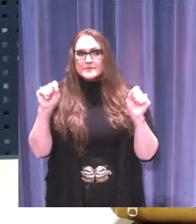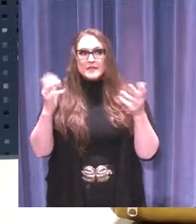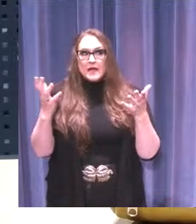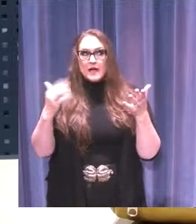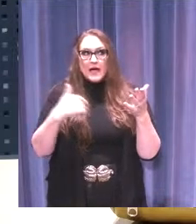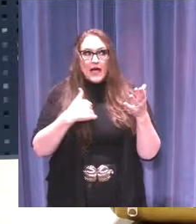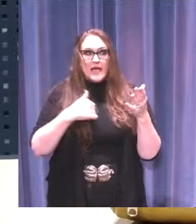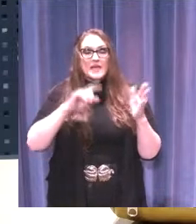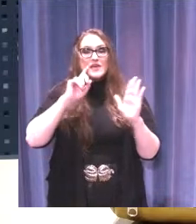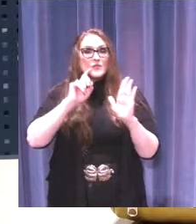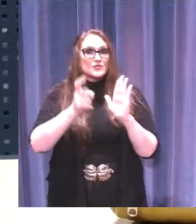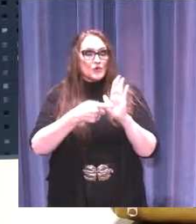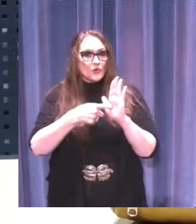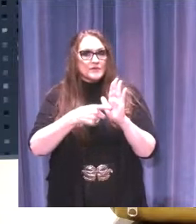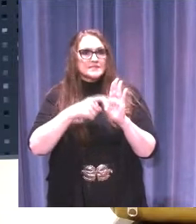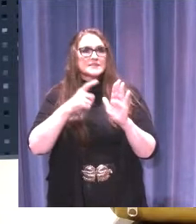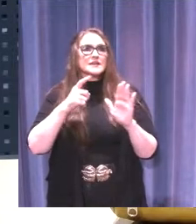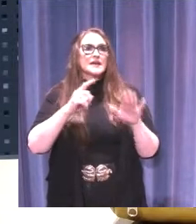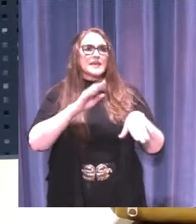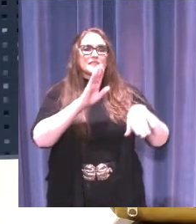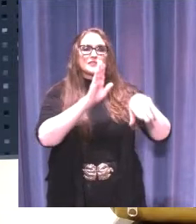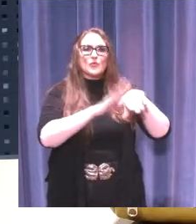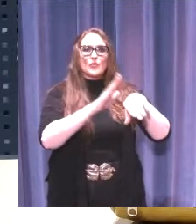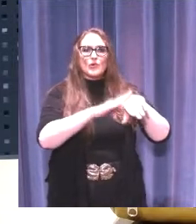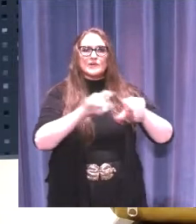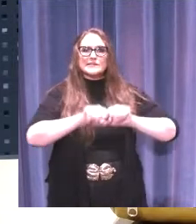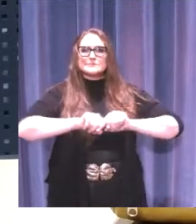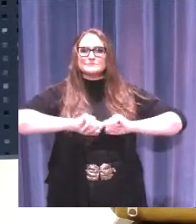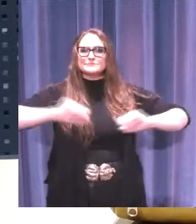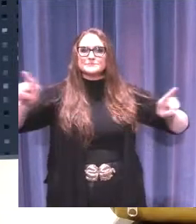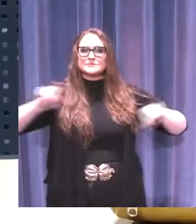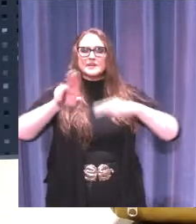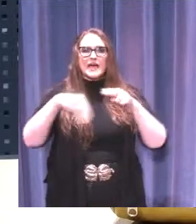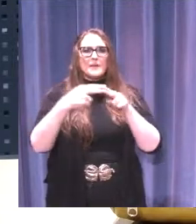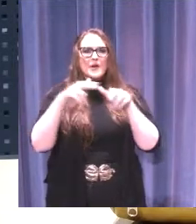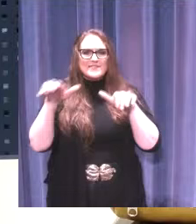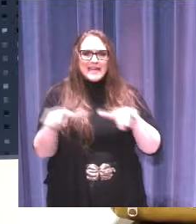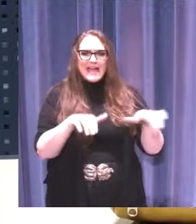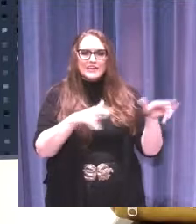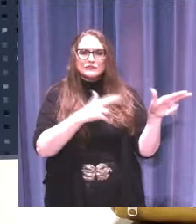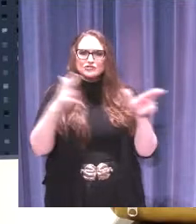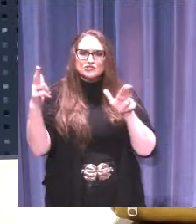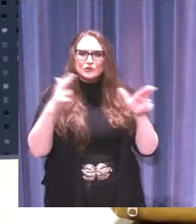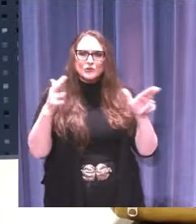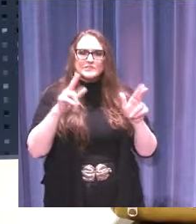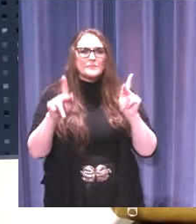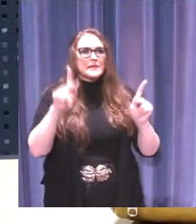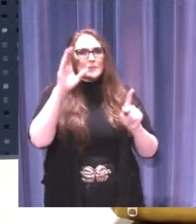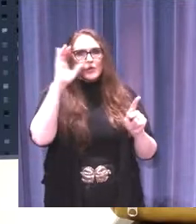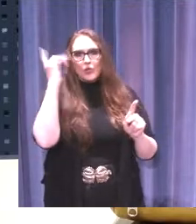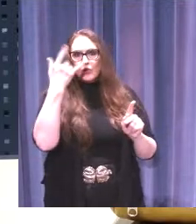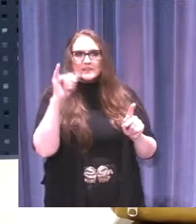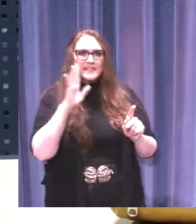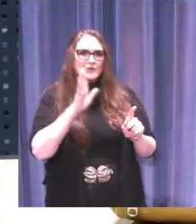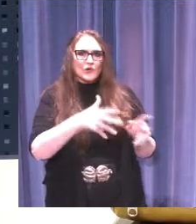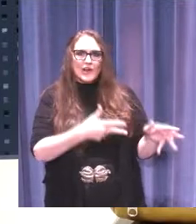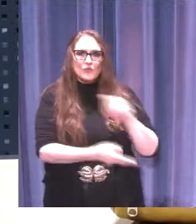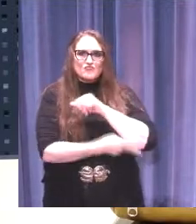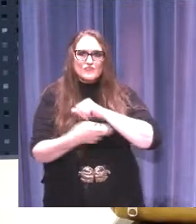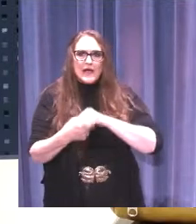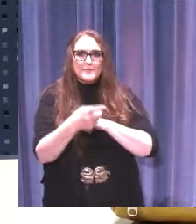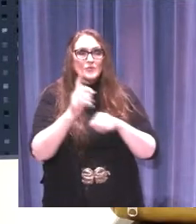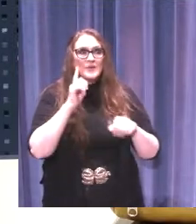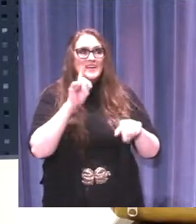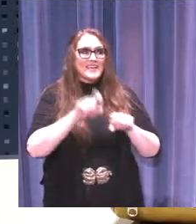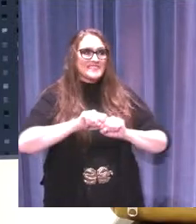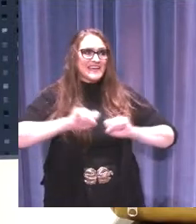have noticed that the warnings that go out to students about active shooters, people looking like they're going to rob you, that goes